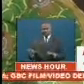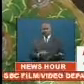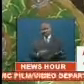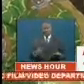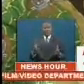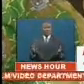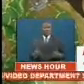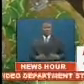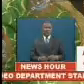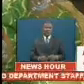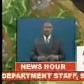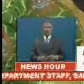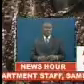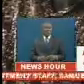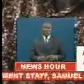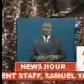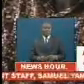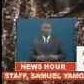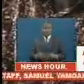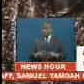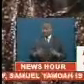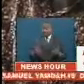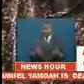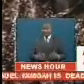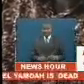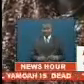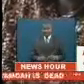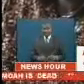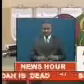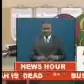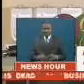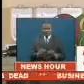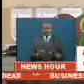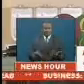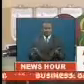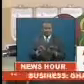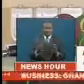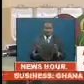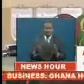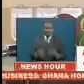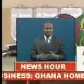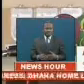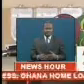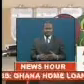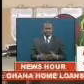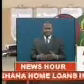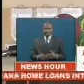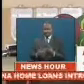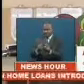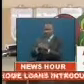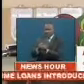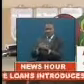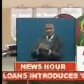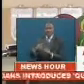issues. Permit the association to reiterate the need for Ghanaians to show their solidarity with teachers by supporting